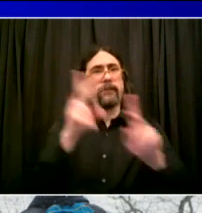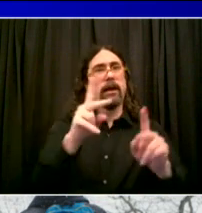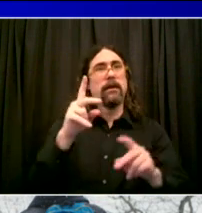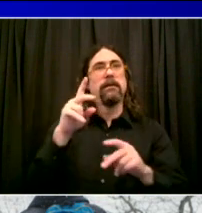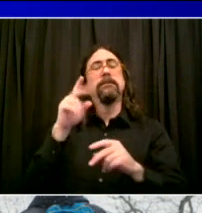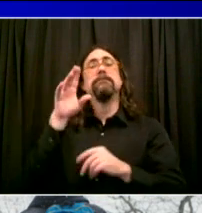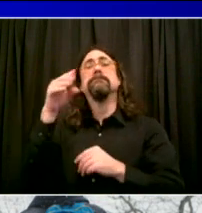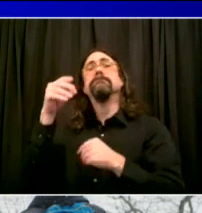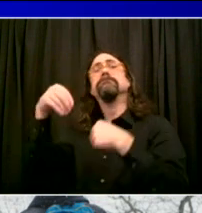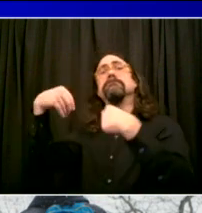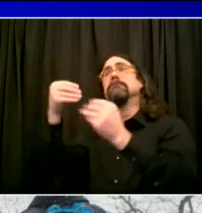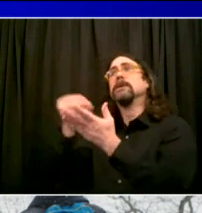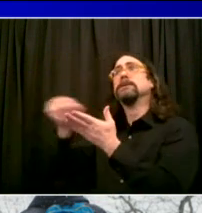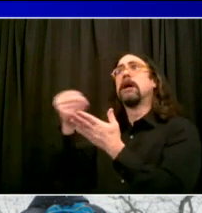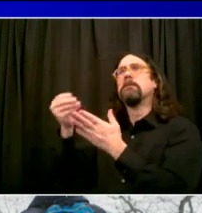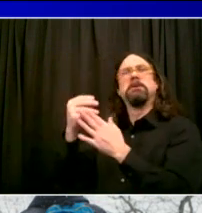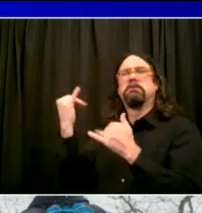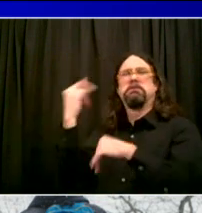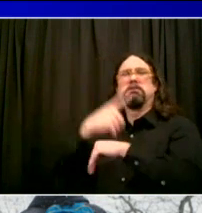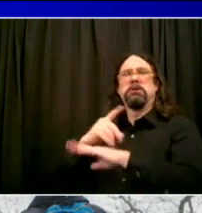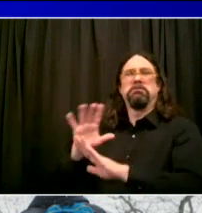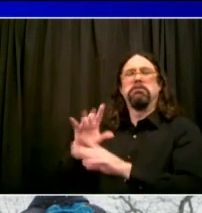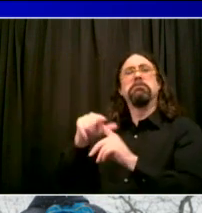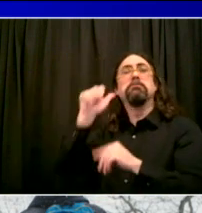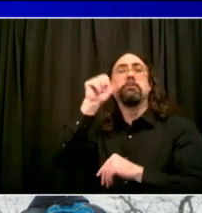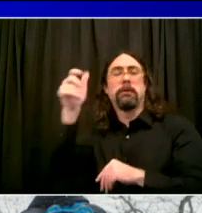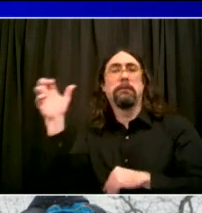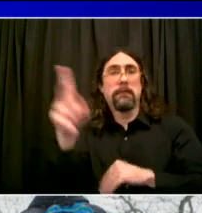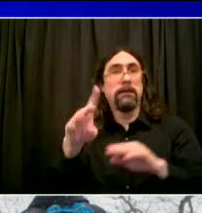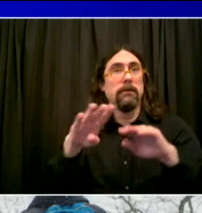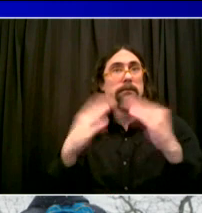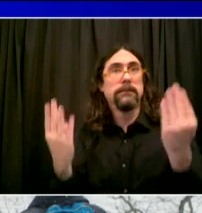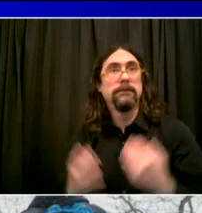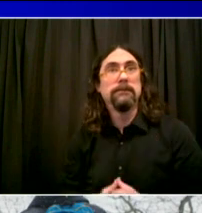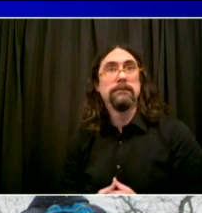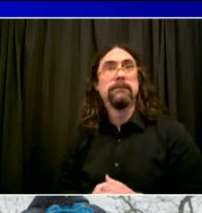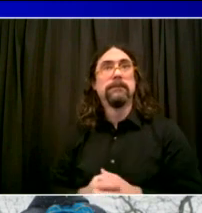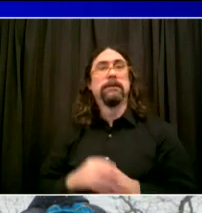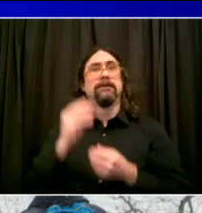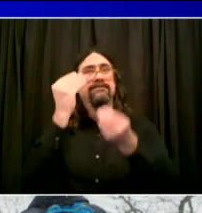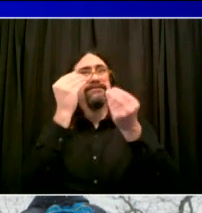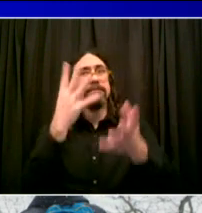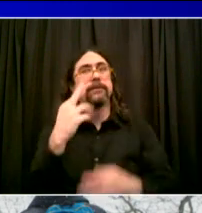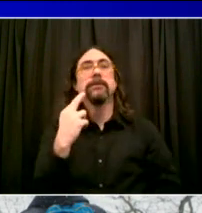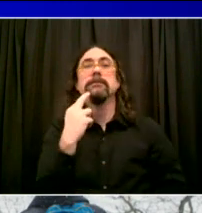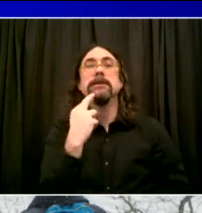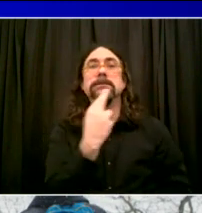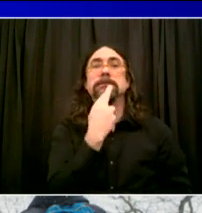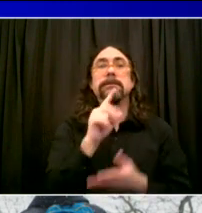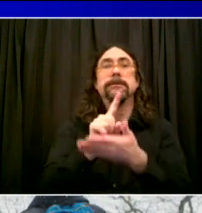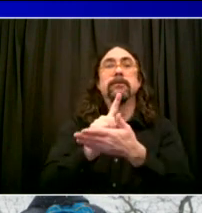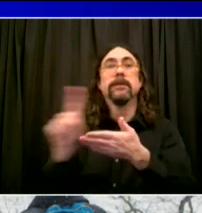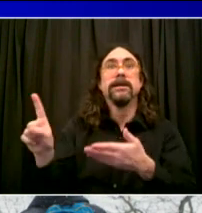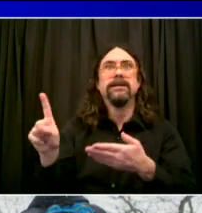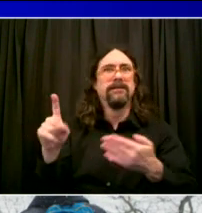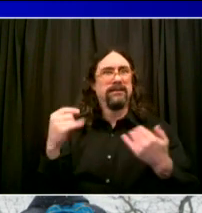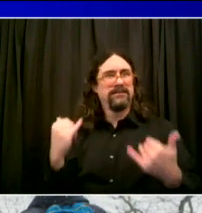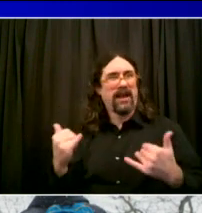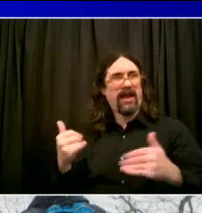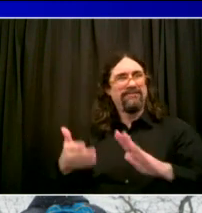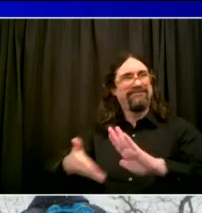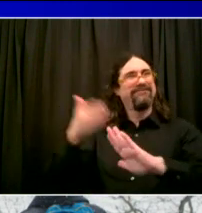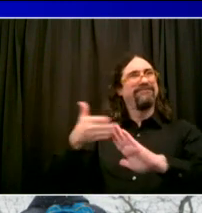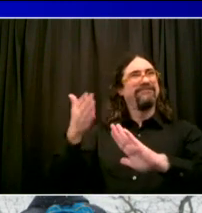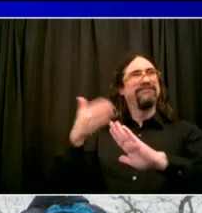Week to Go is still going on. Amazing deals, amazing opportunity. Try new restaurants and help out the people who take good care of us